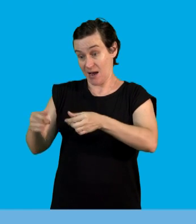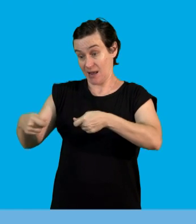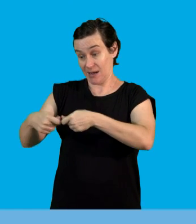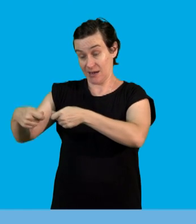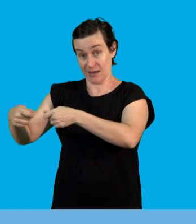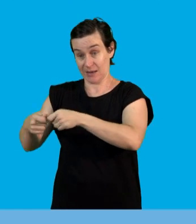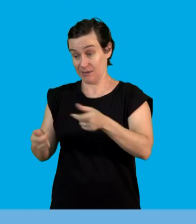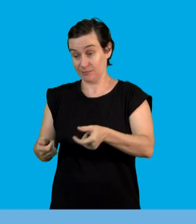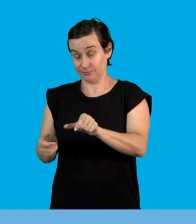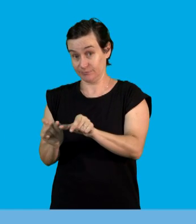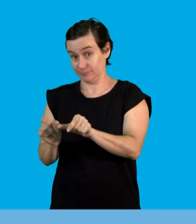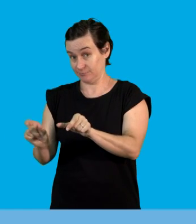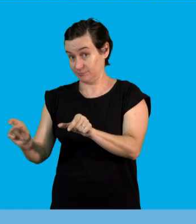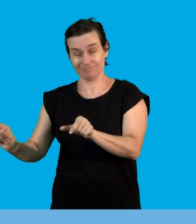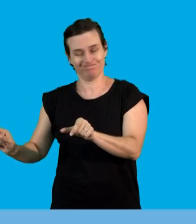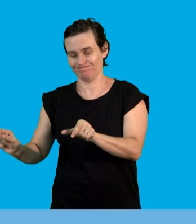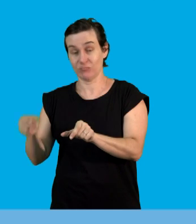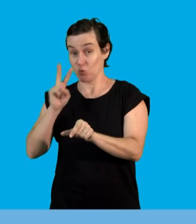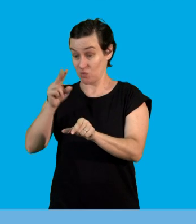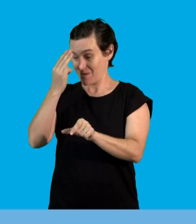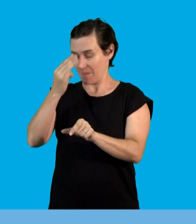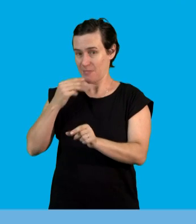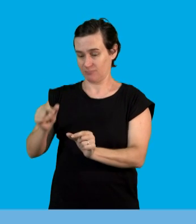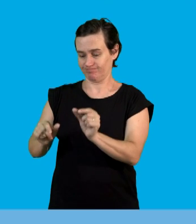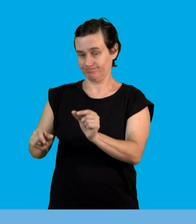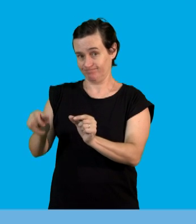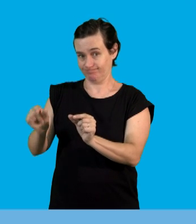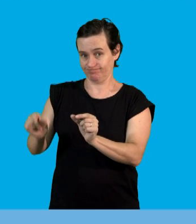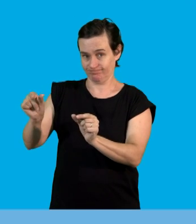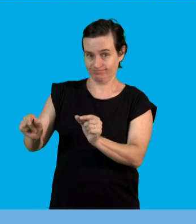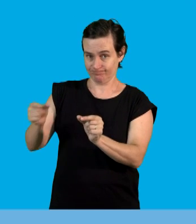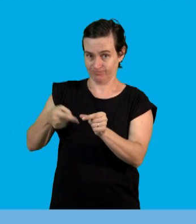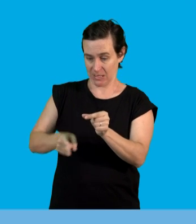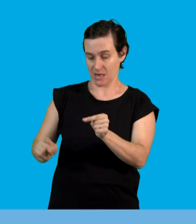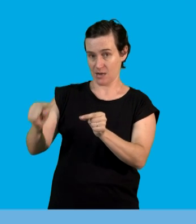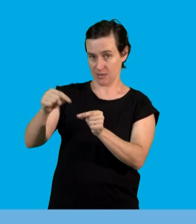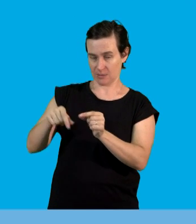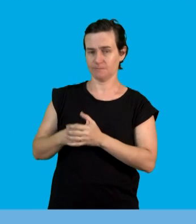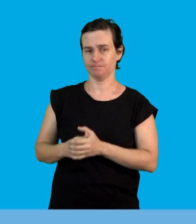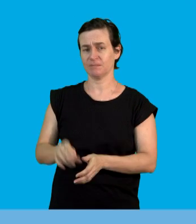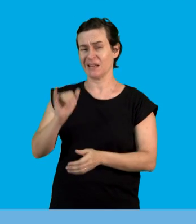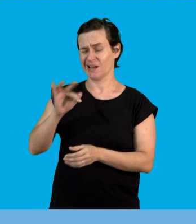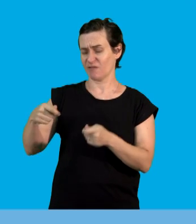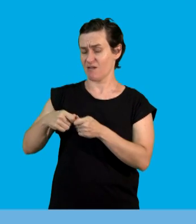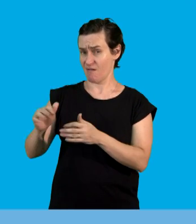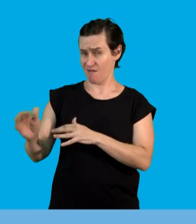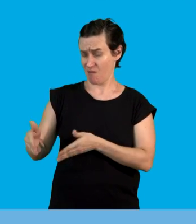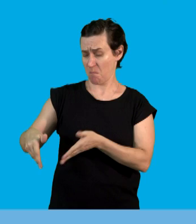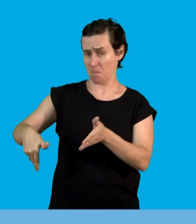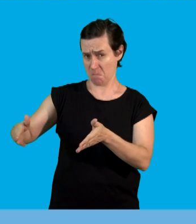in series, it's one after the other, as we can see on this diagram here. If they are connected in parallel, that